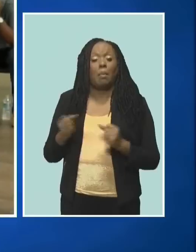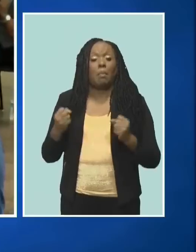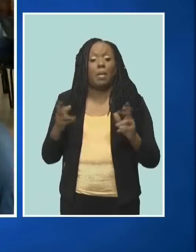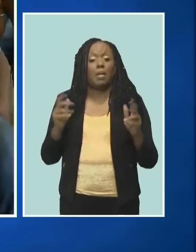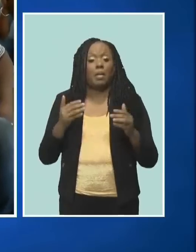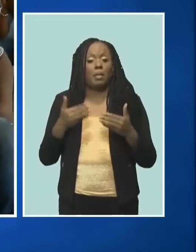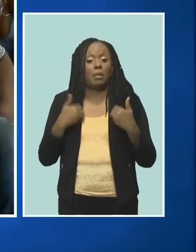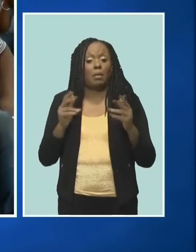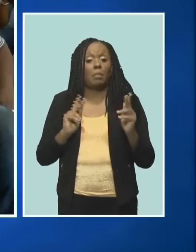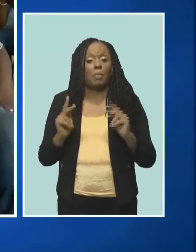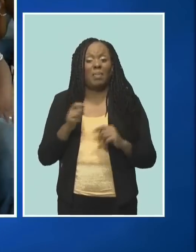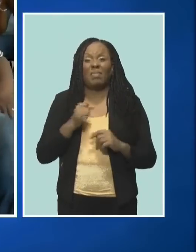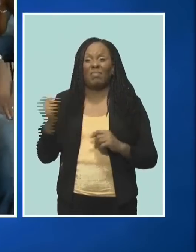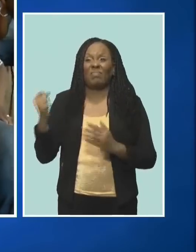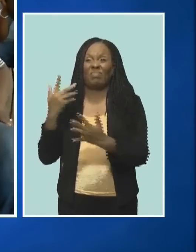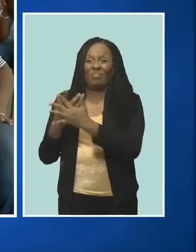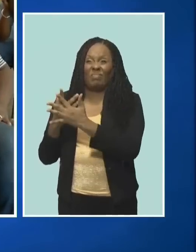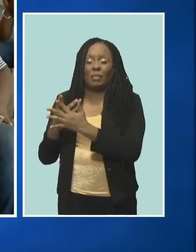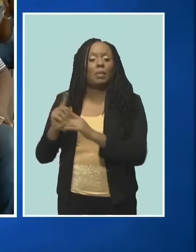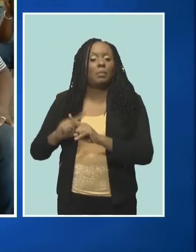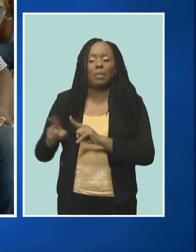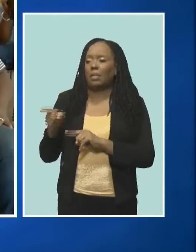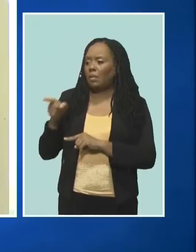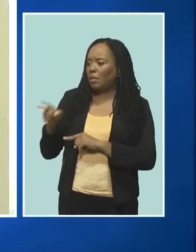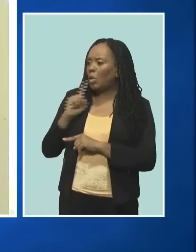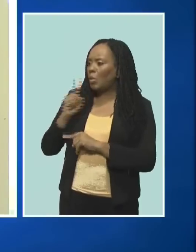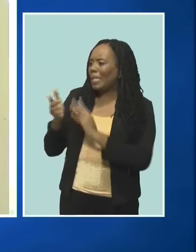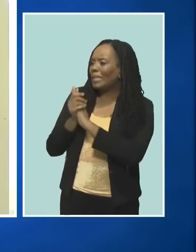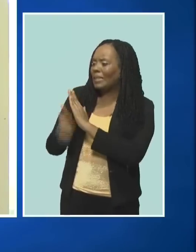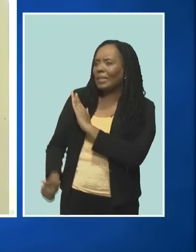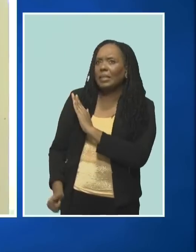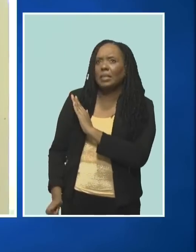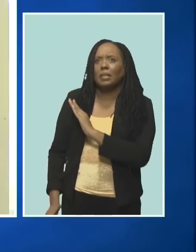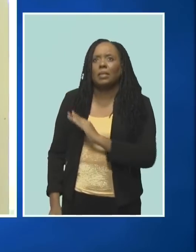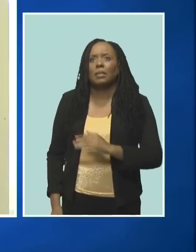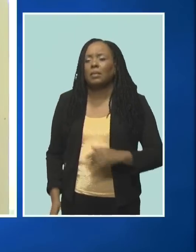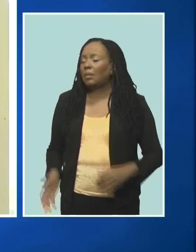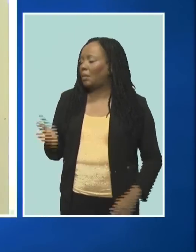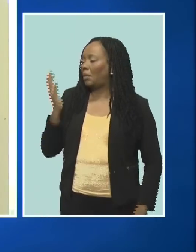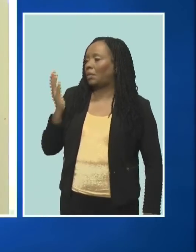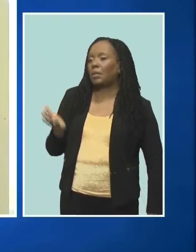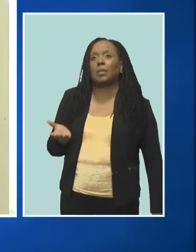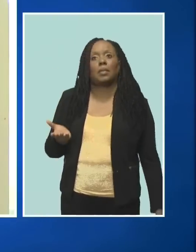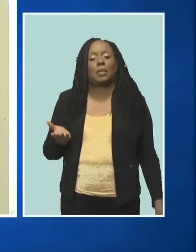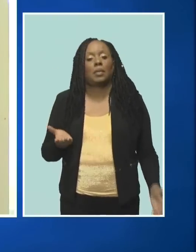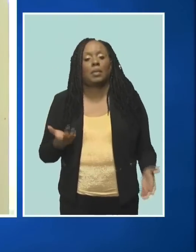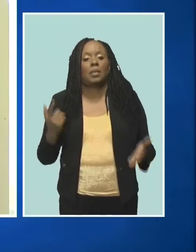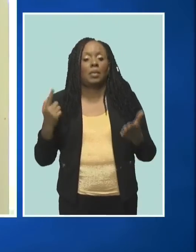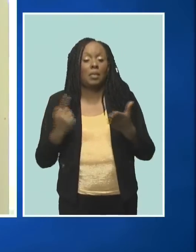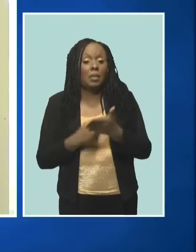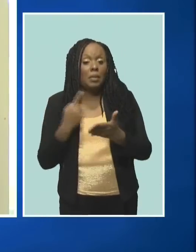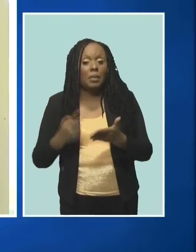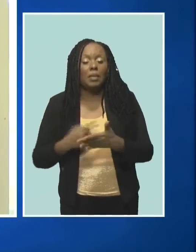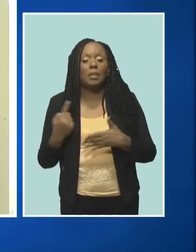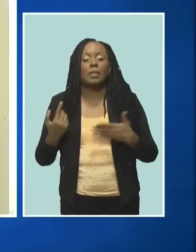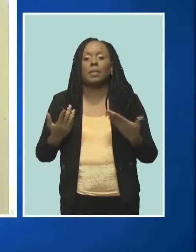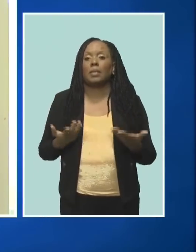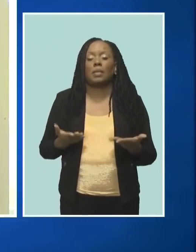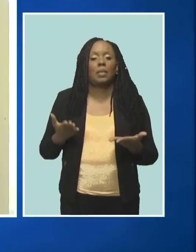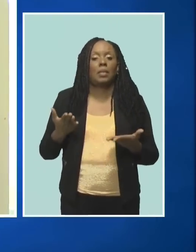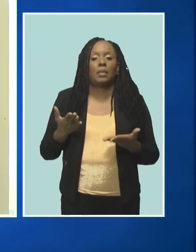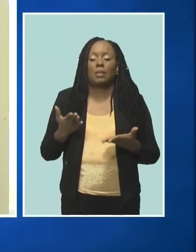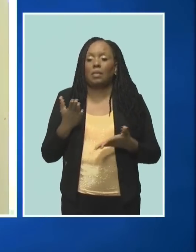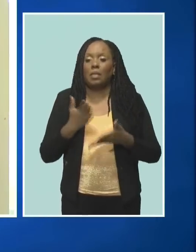are incredibly talented. But because there was a gap, sometimes, come from broken